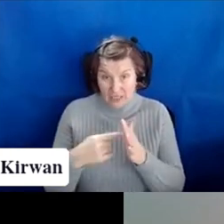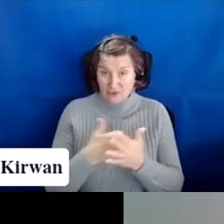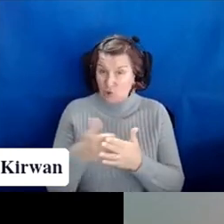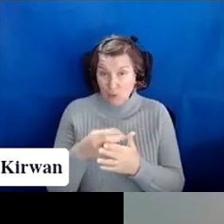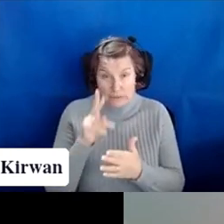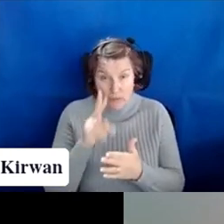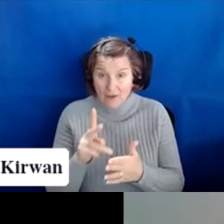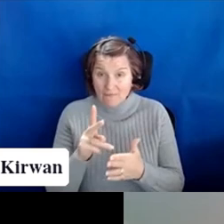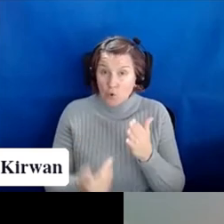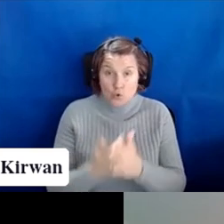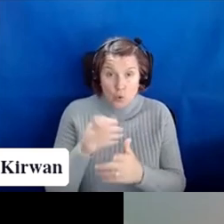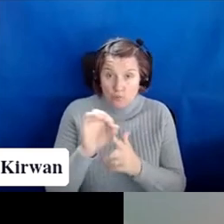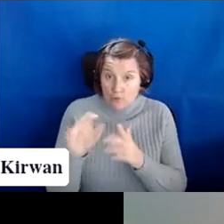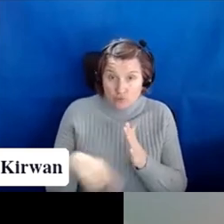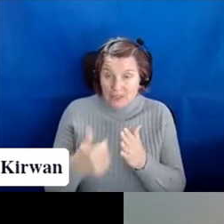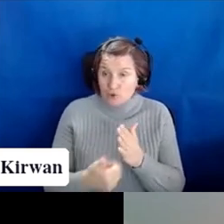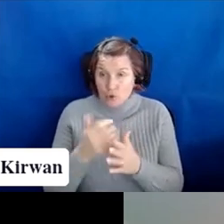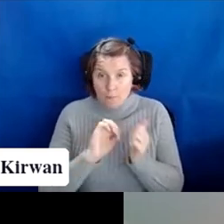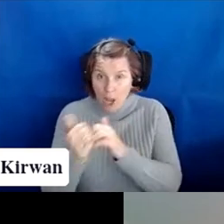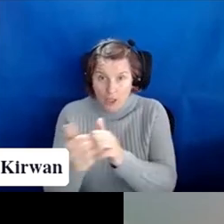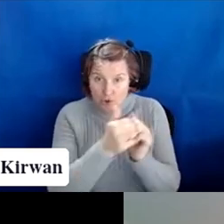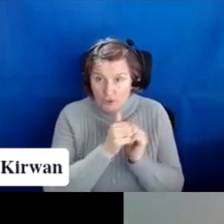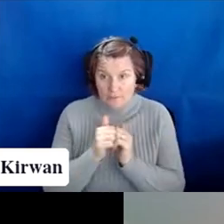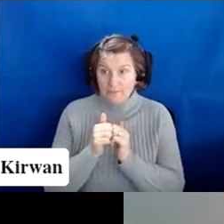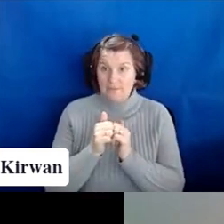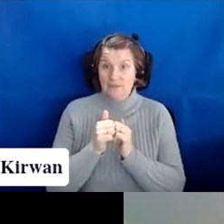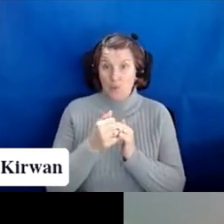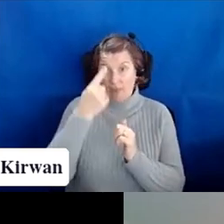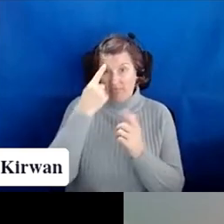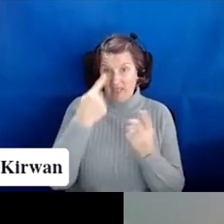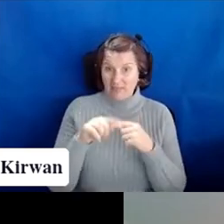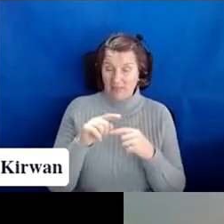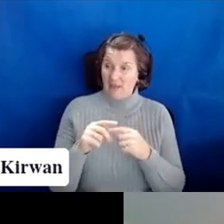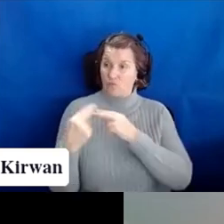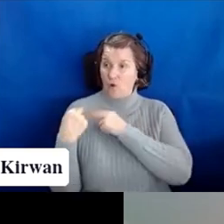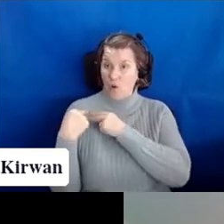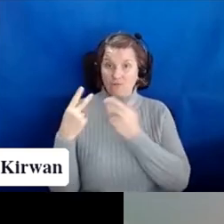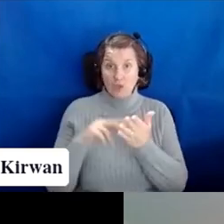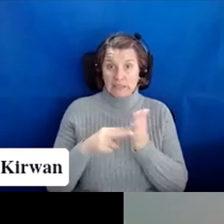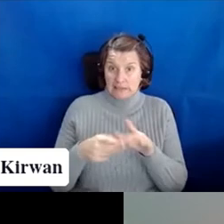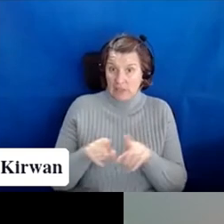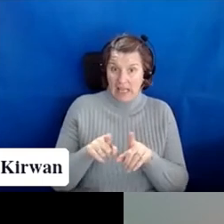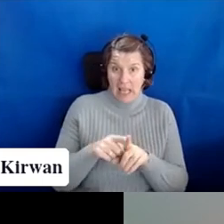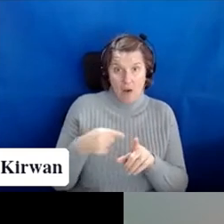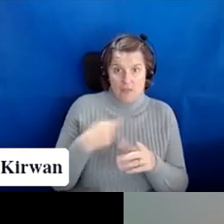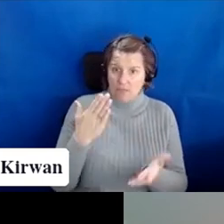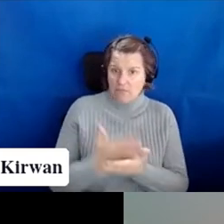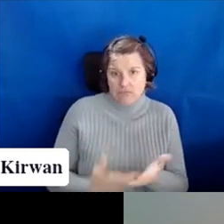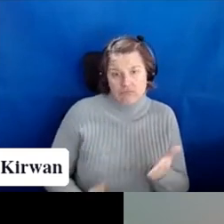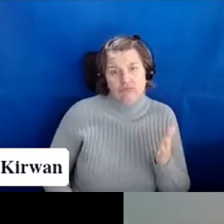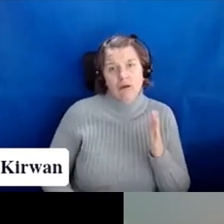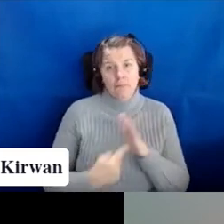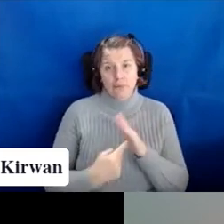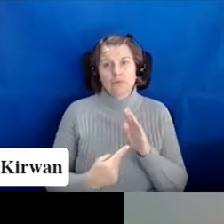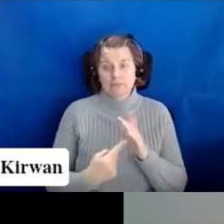looking for new projects and new partnerships. We think the role of organisations like ours is incredibly important